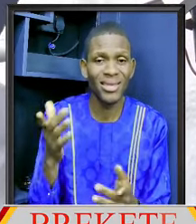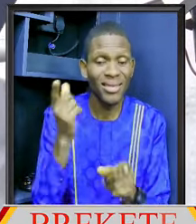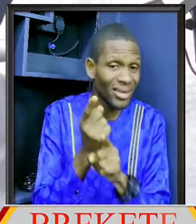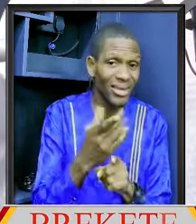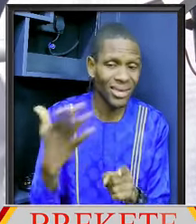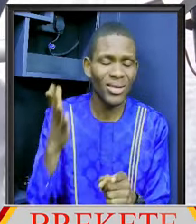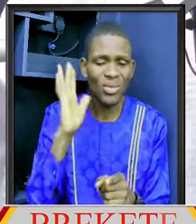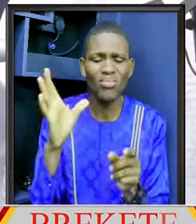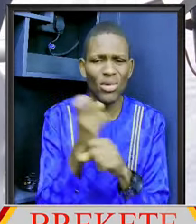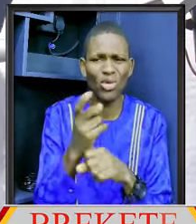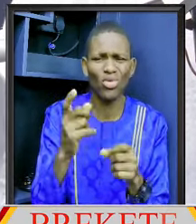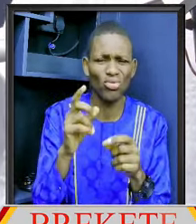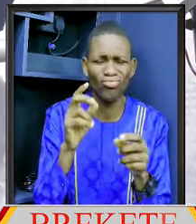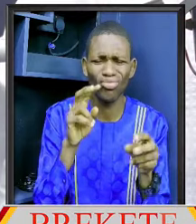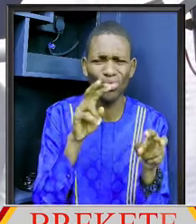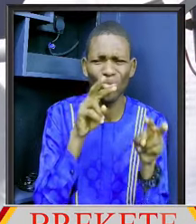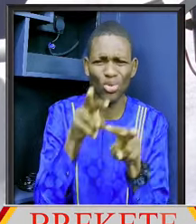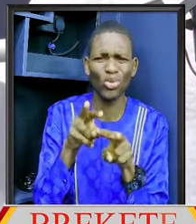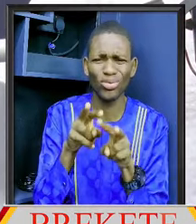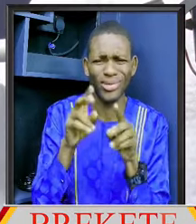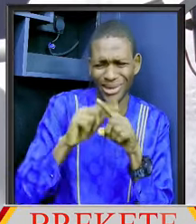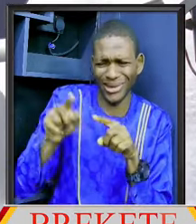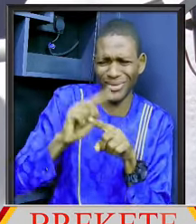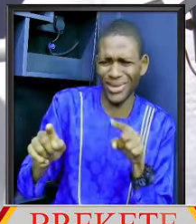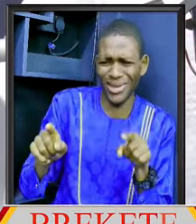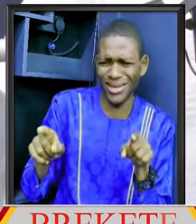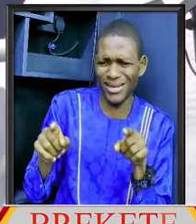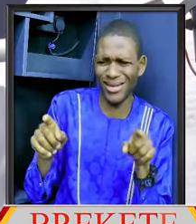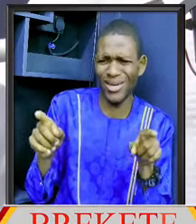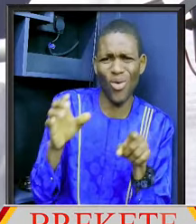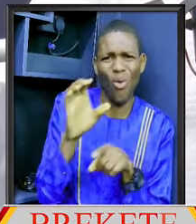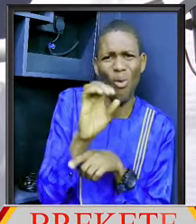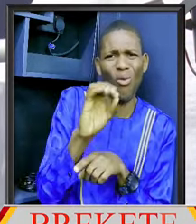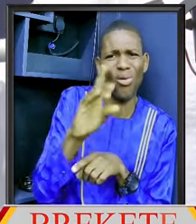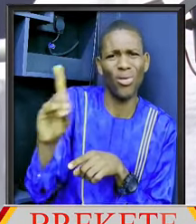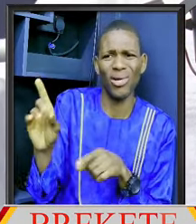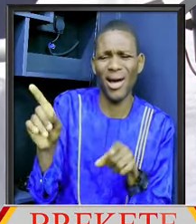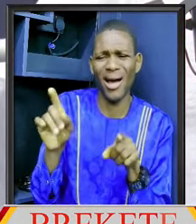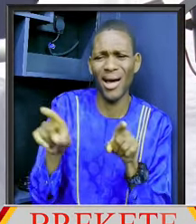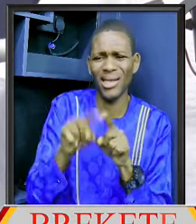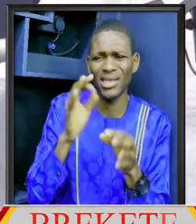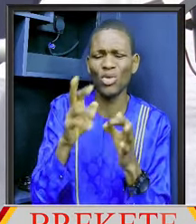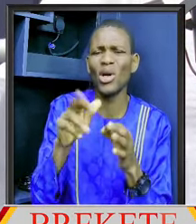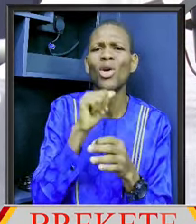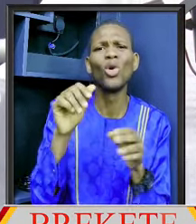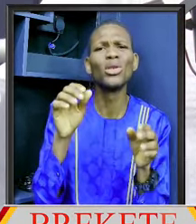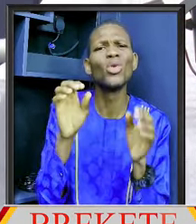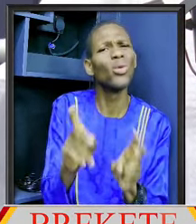different, look odd. Like say you know the Noma.